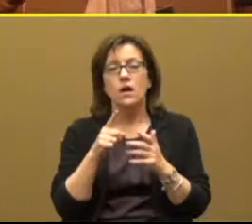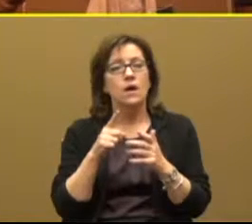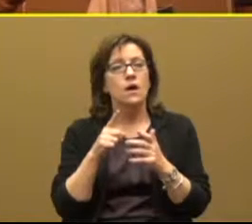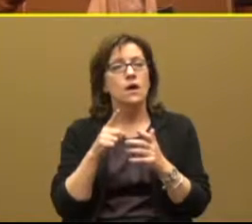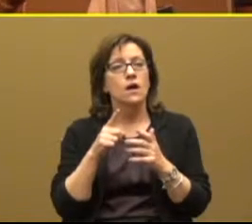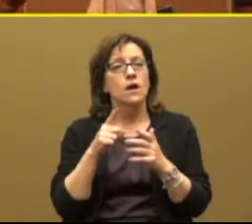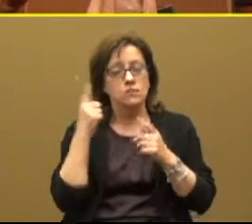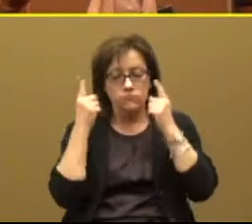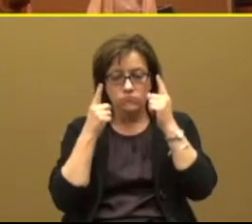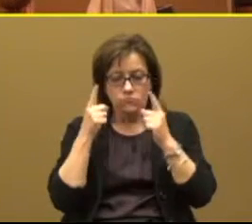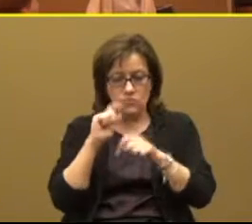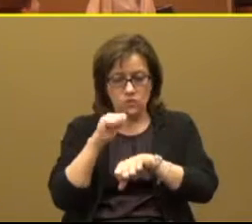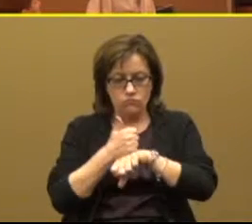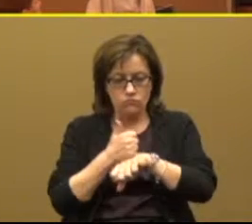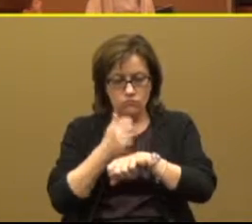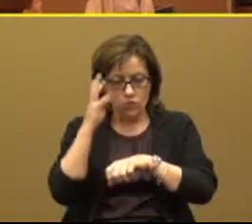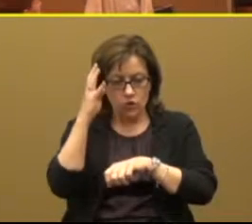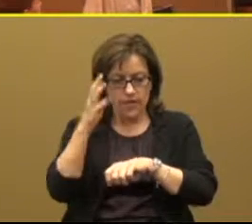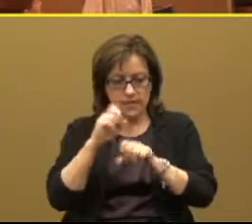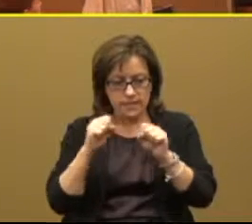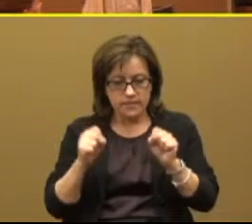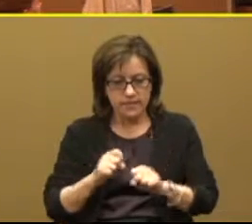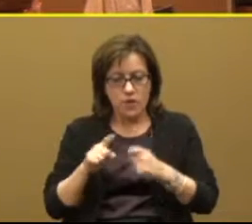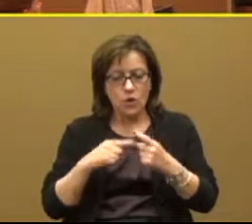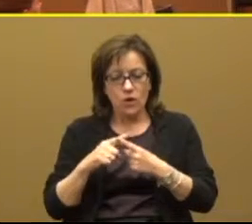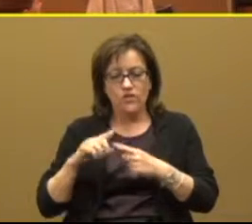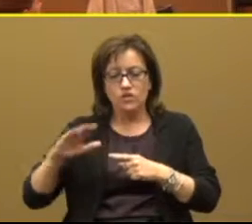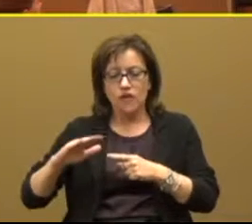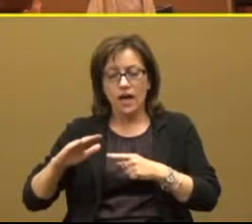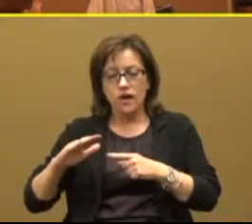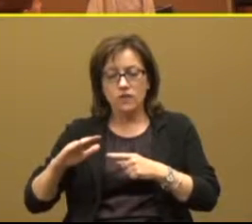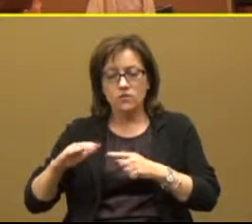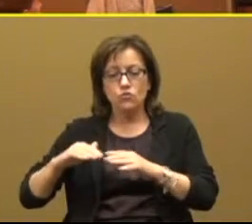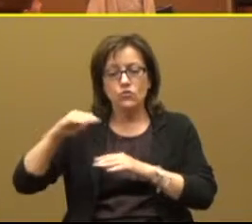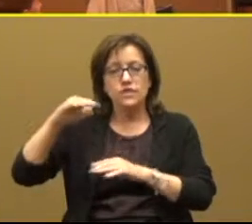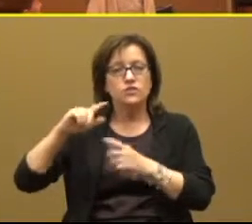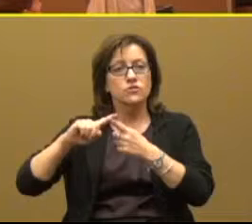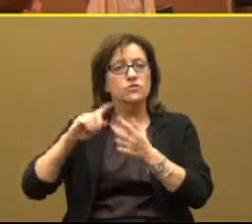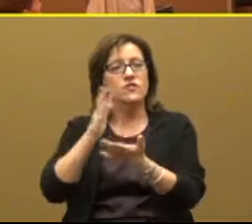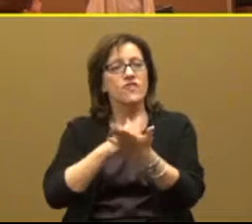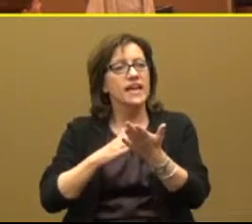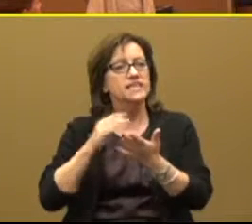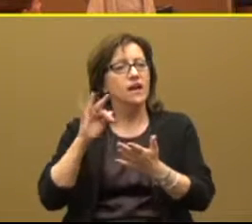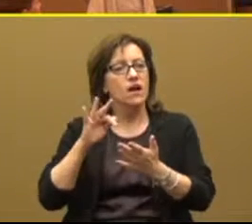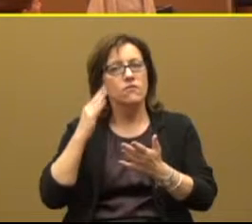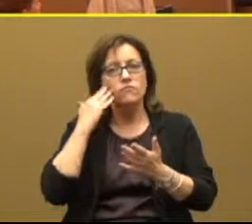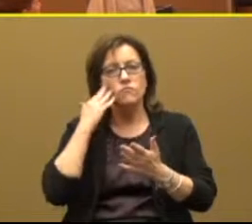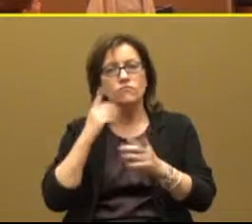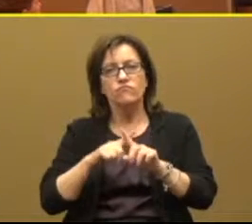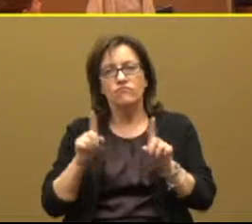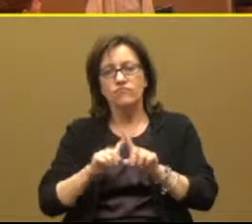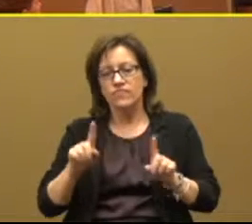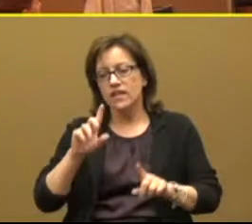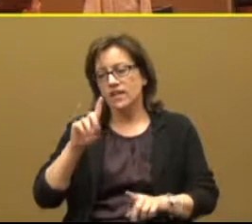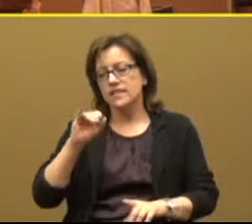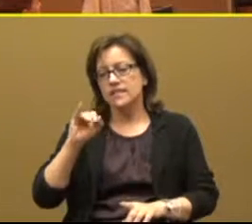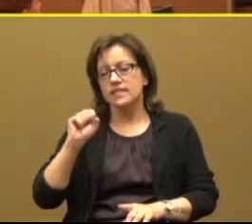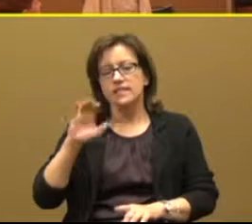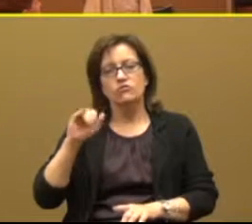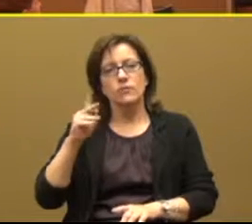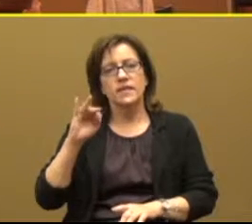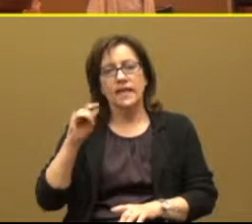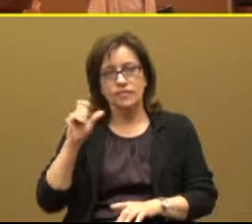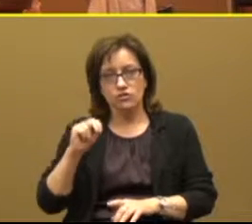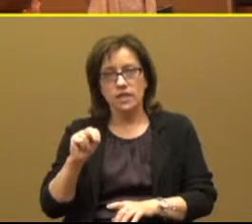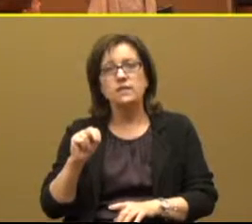system that once a child gets to discrimination phase, that's at the point in which we are going to begin to select the